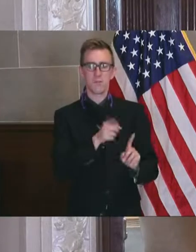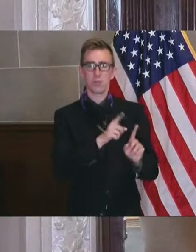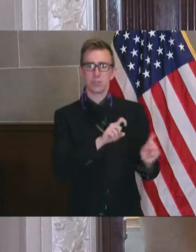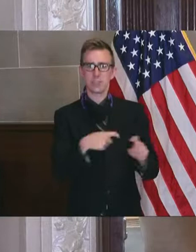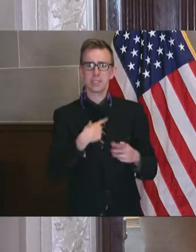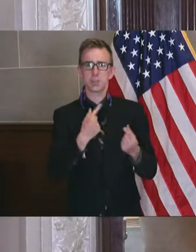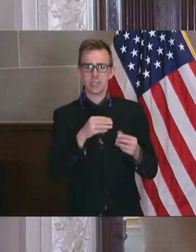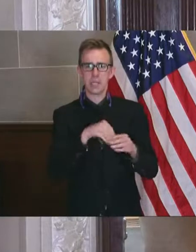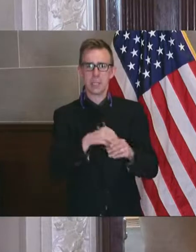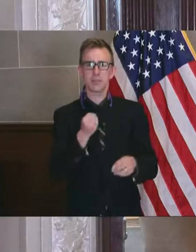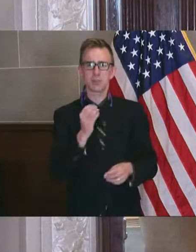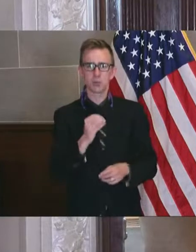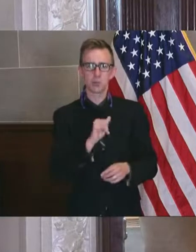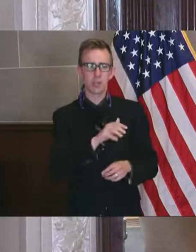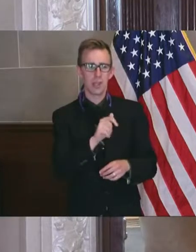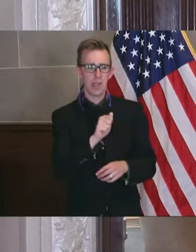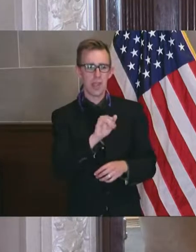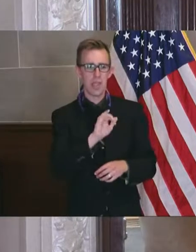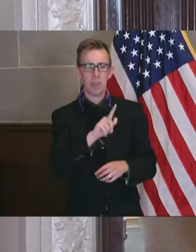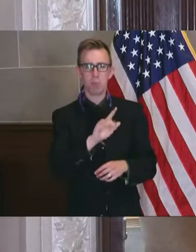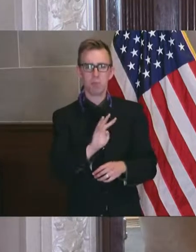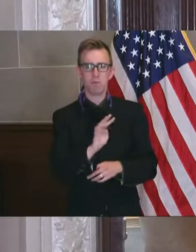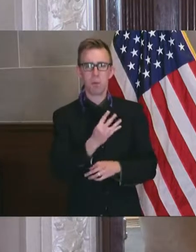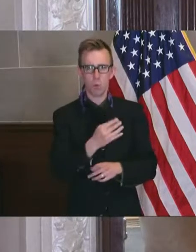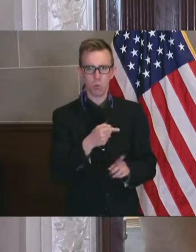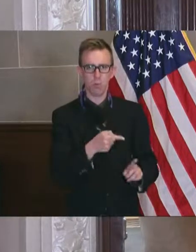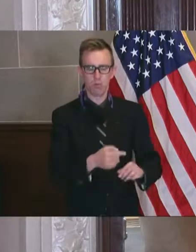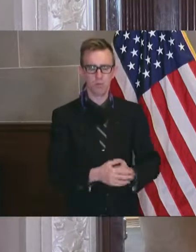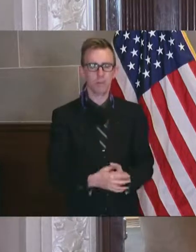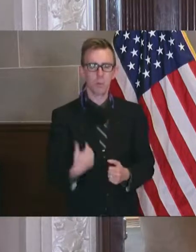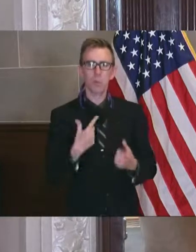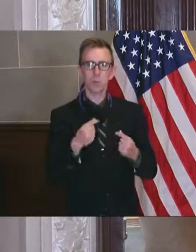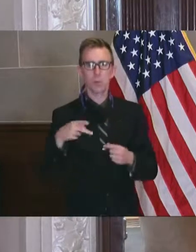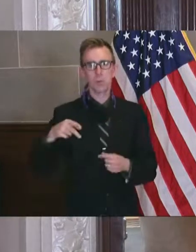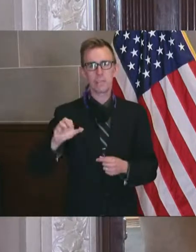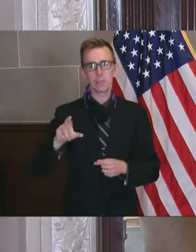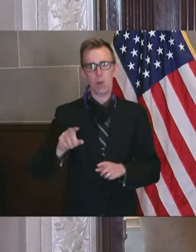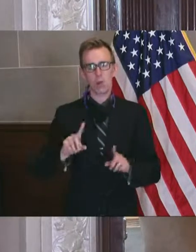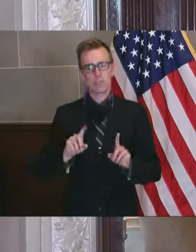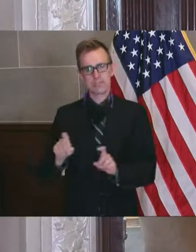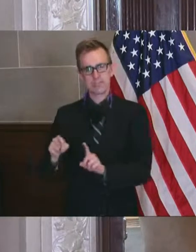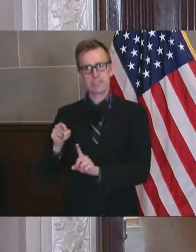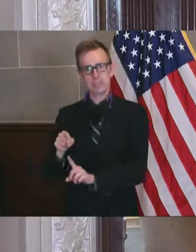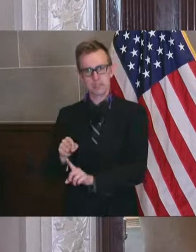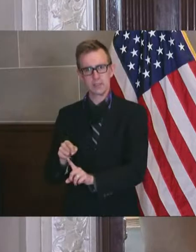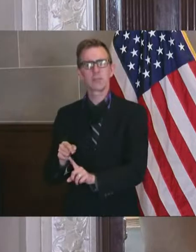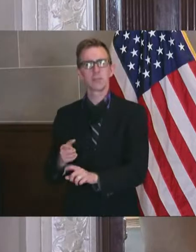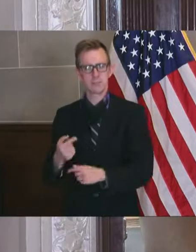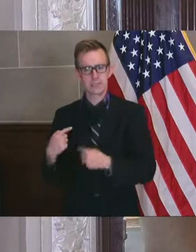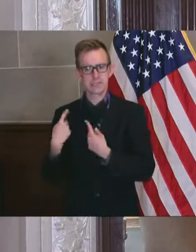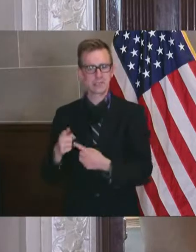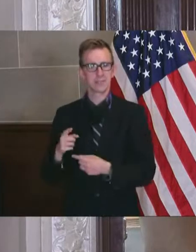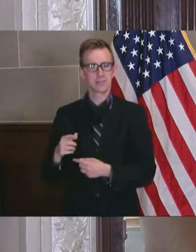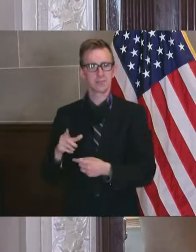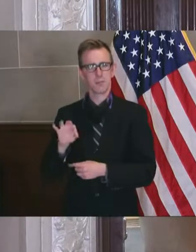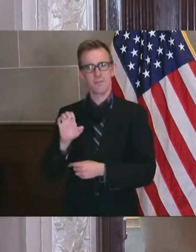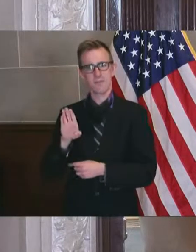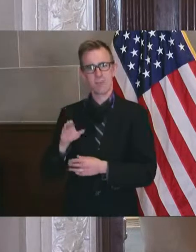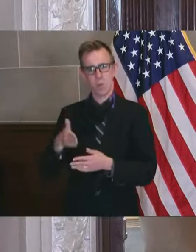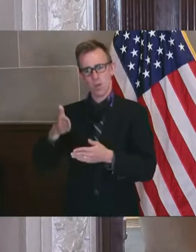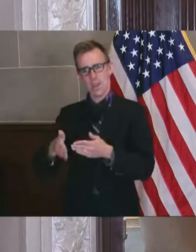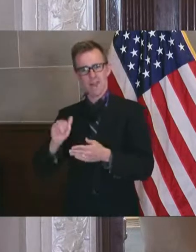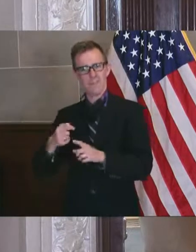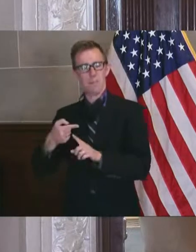Missouri was on April 4th. And we had been doing PCR testing since late February, with our